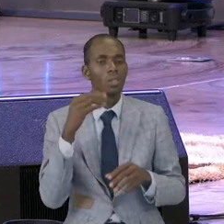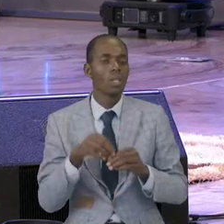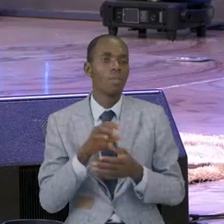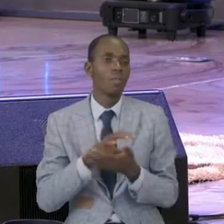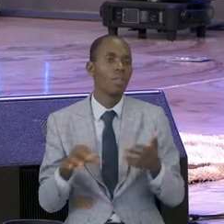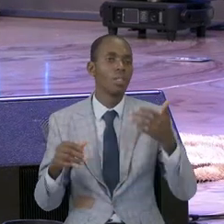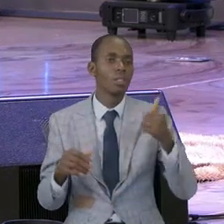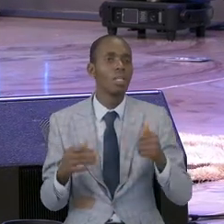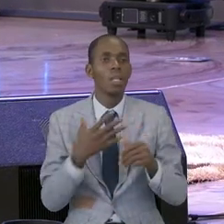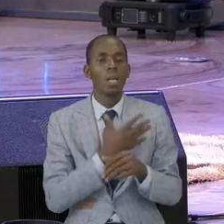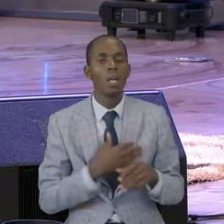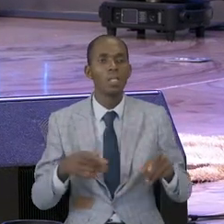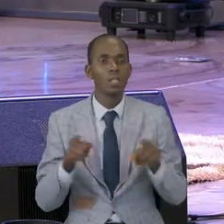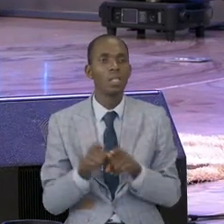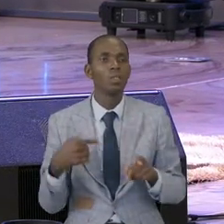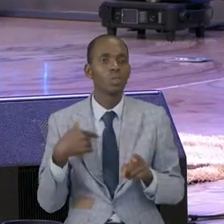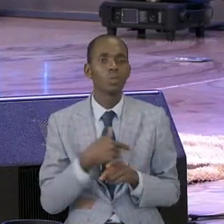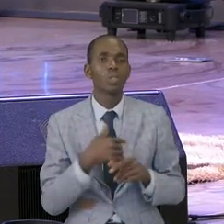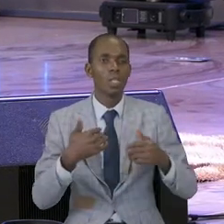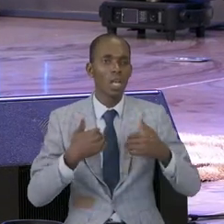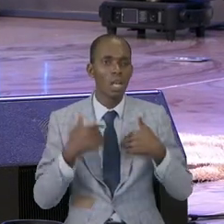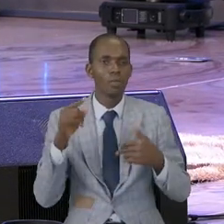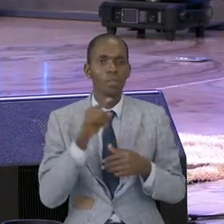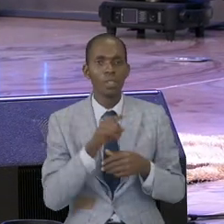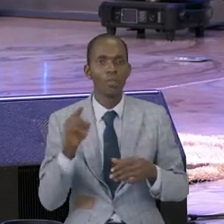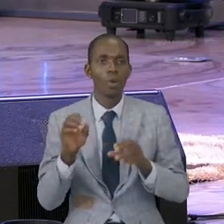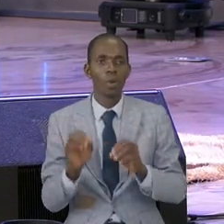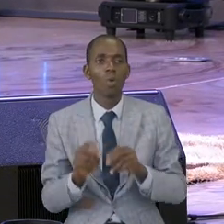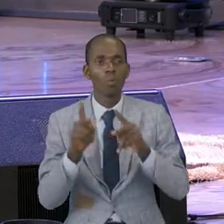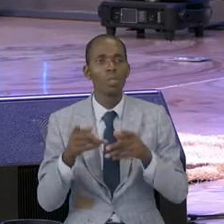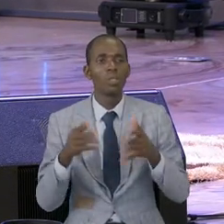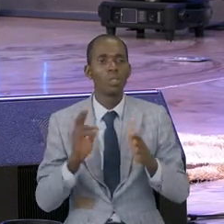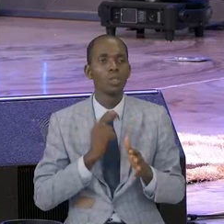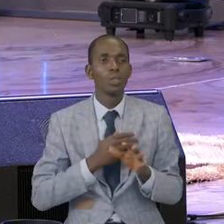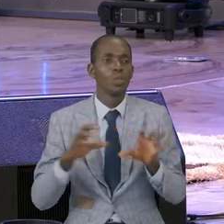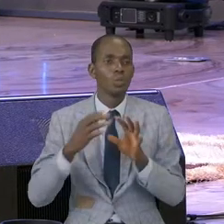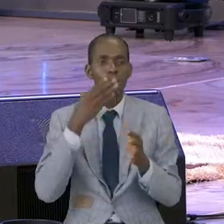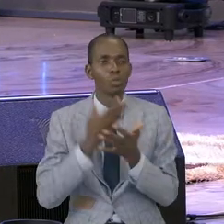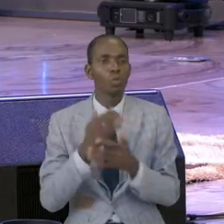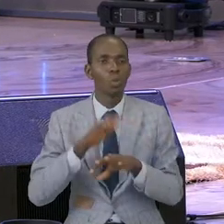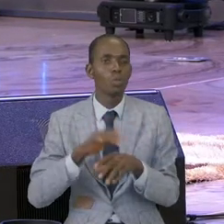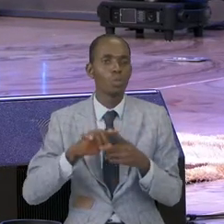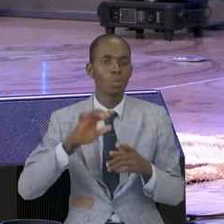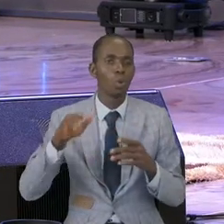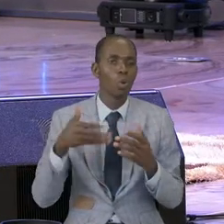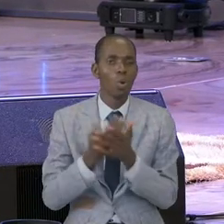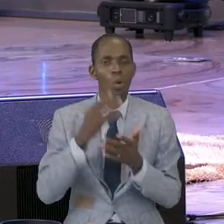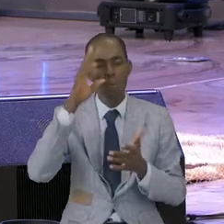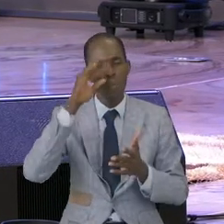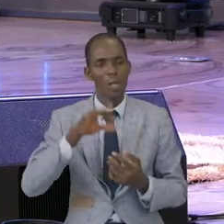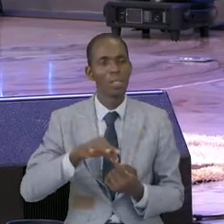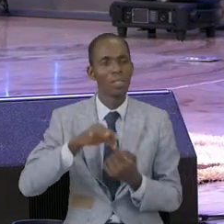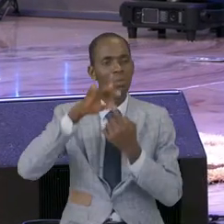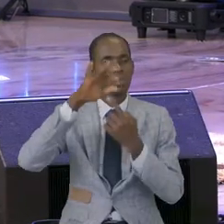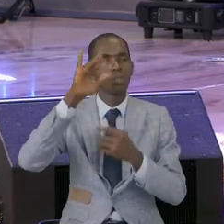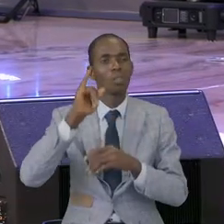in verse 10, as we have therefore opportunity, let us do good unto all men, especially